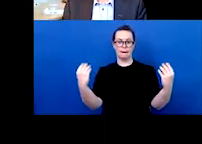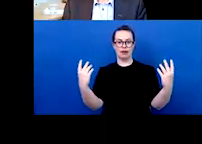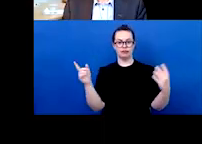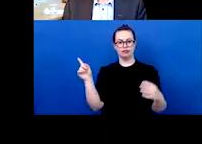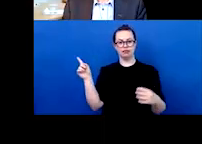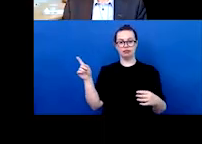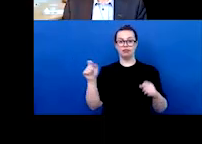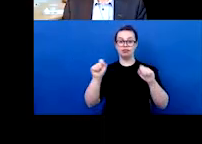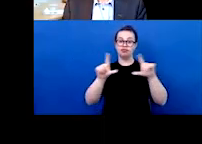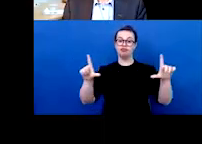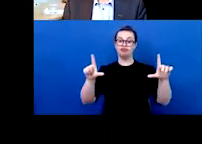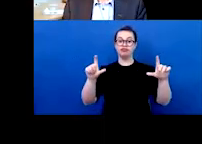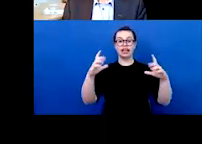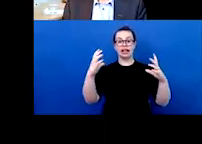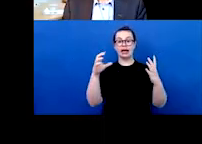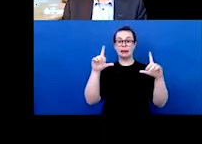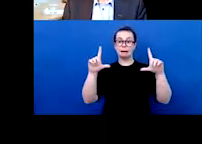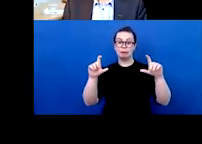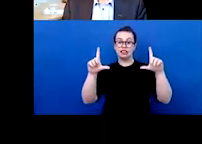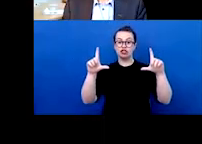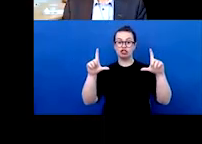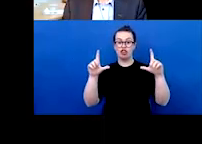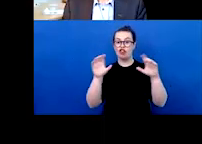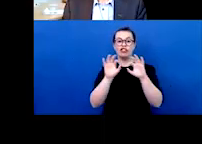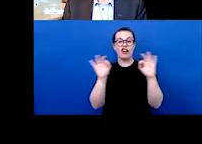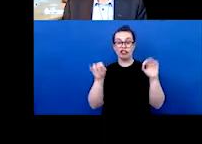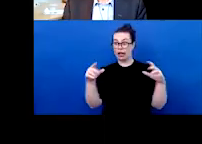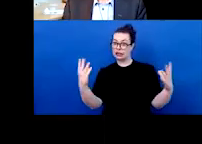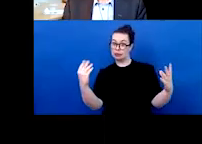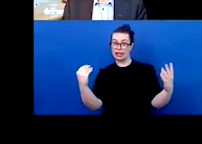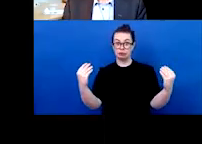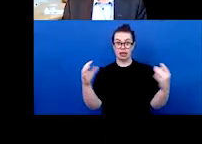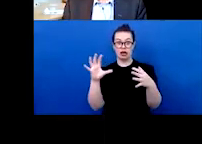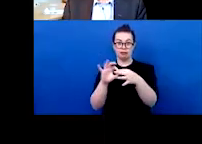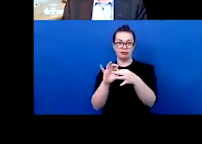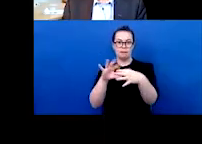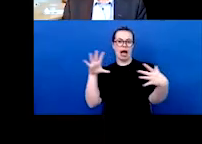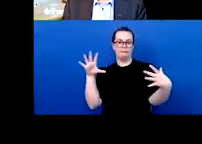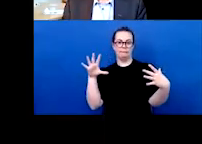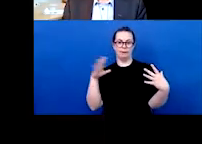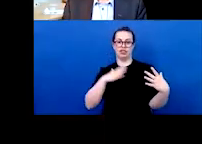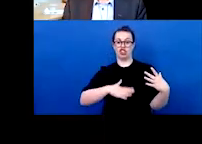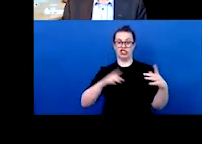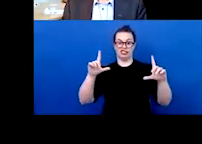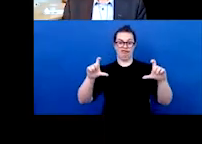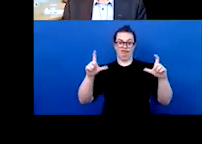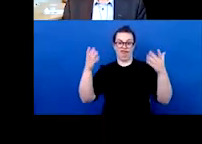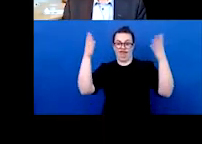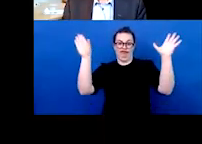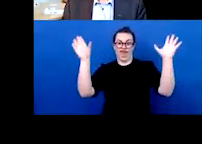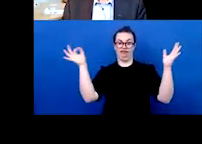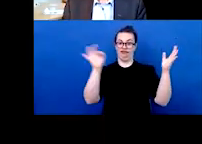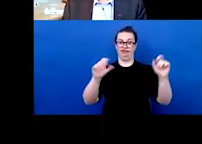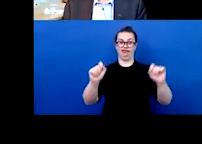unrelated images, so attention grabbers, are popping up on the screen. So in this study, they listened to noun phrases, so